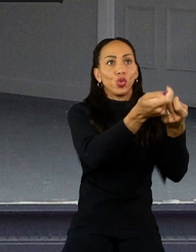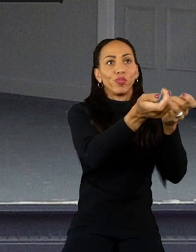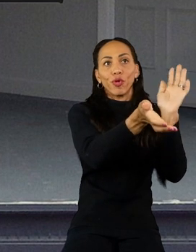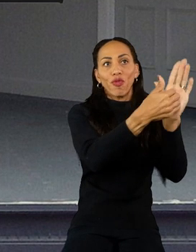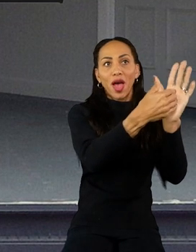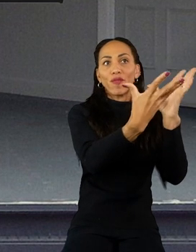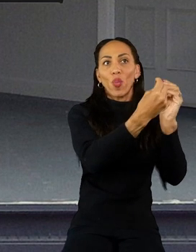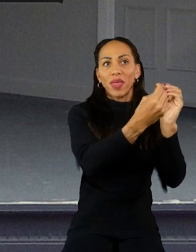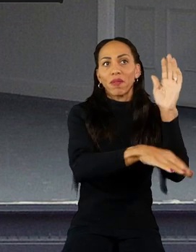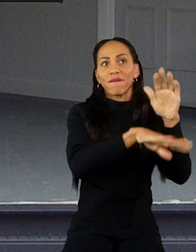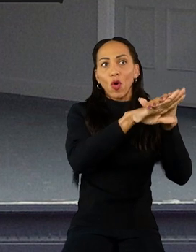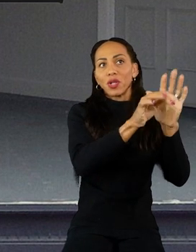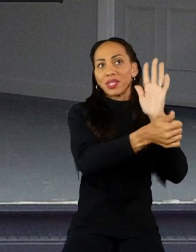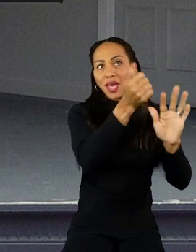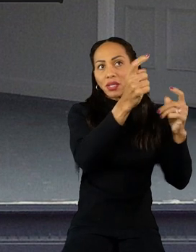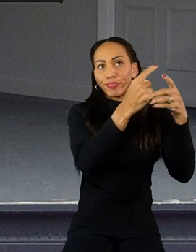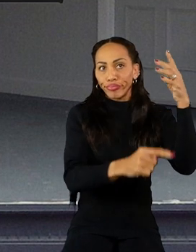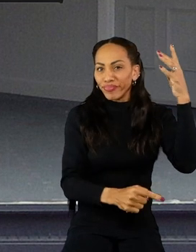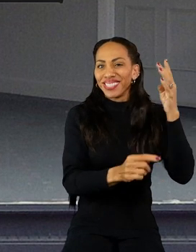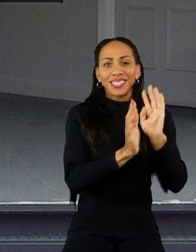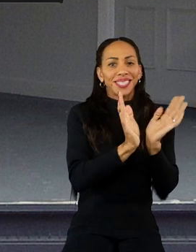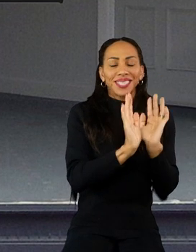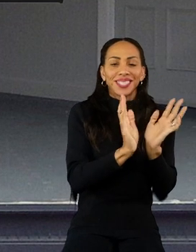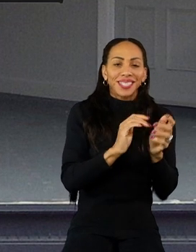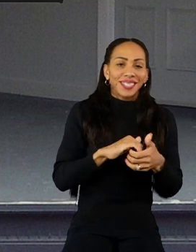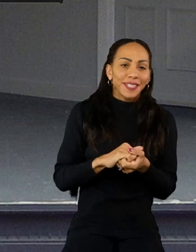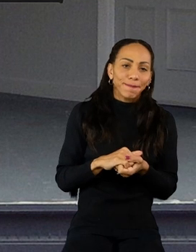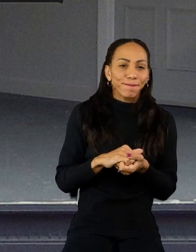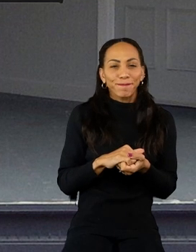artist to come along with all those skills, Morna, at this point,